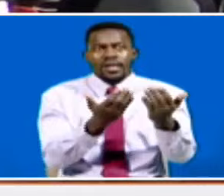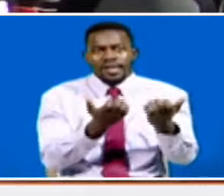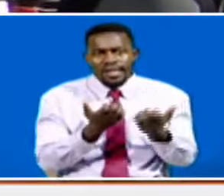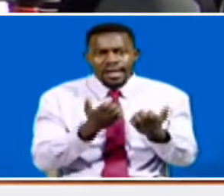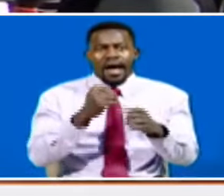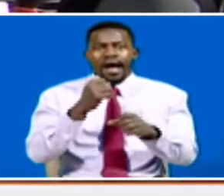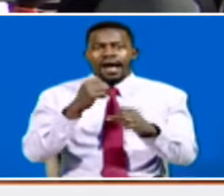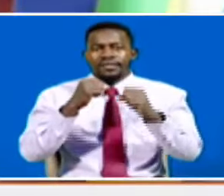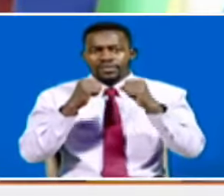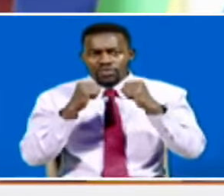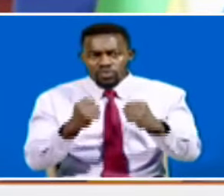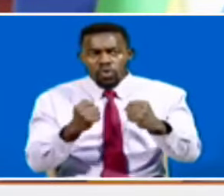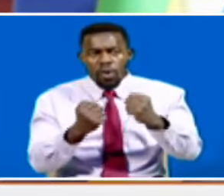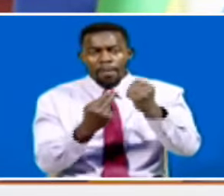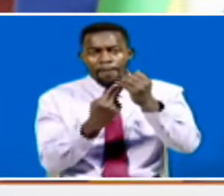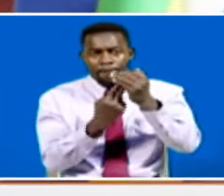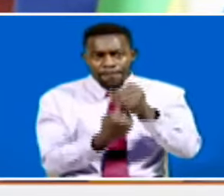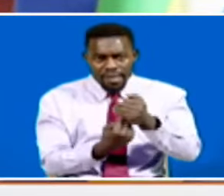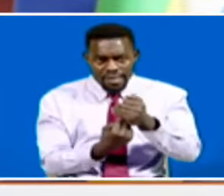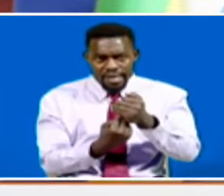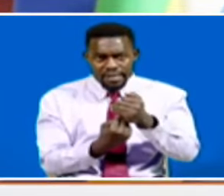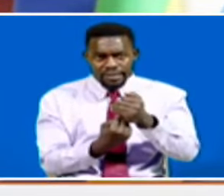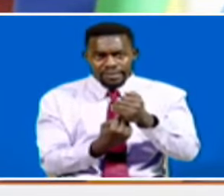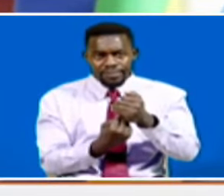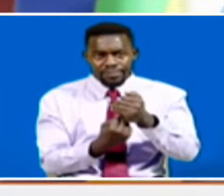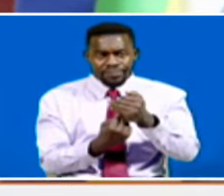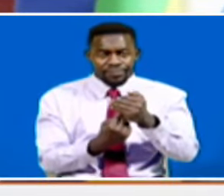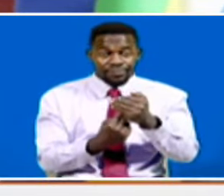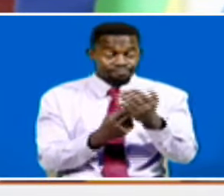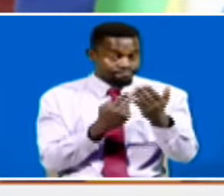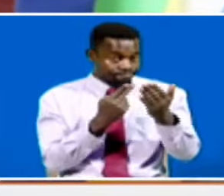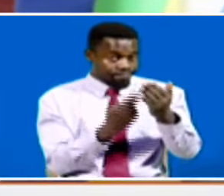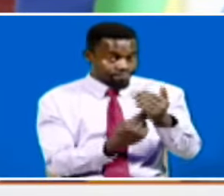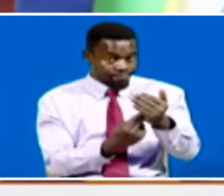a partnership that enables the